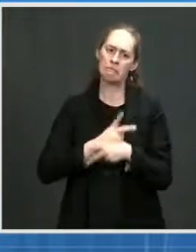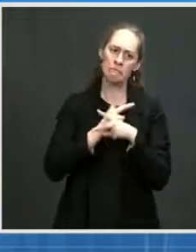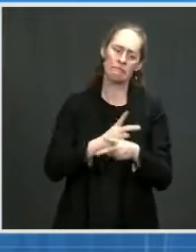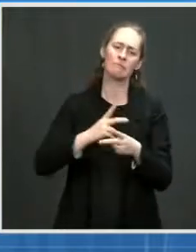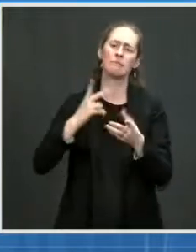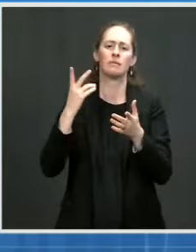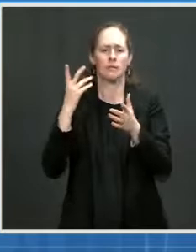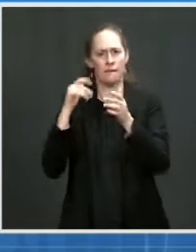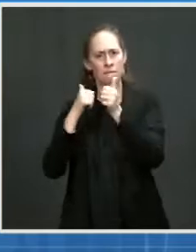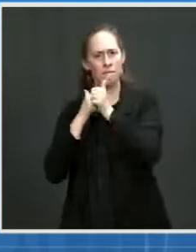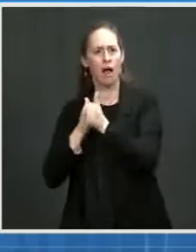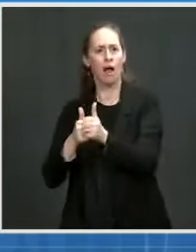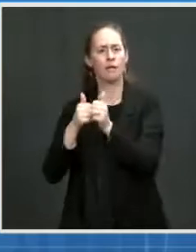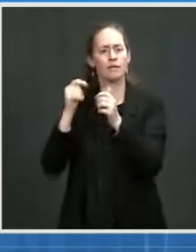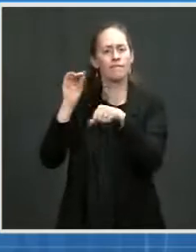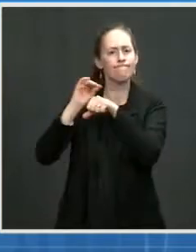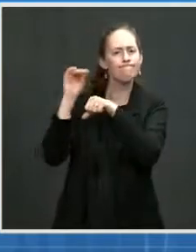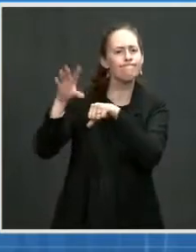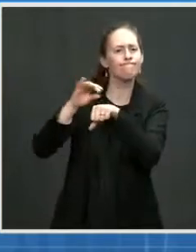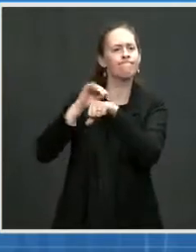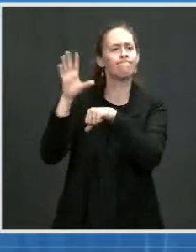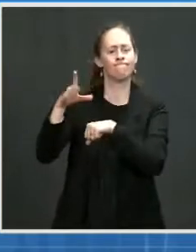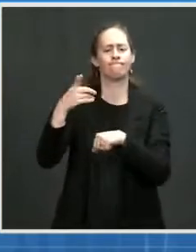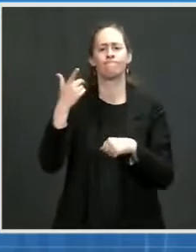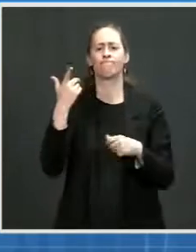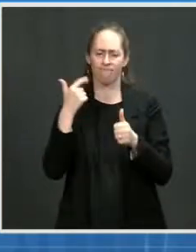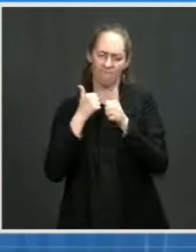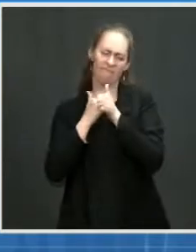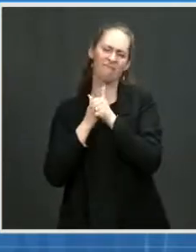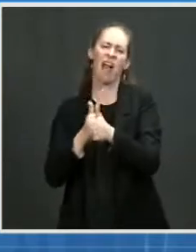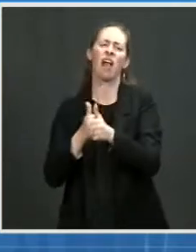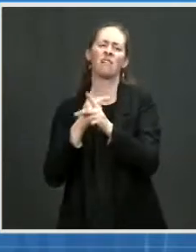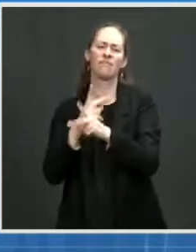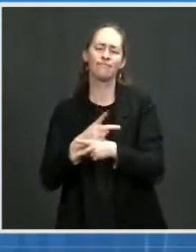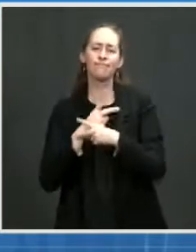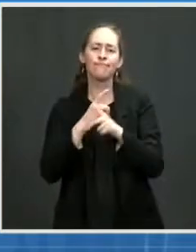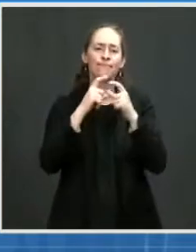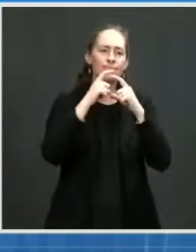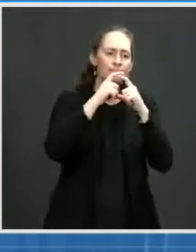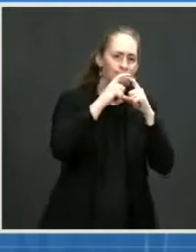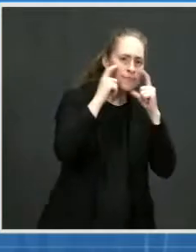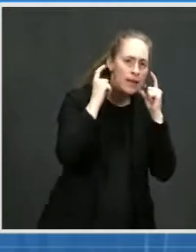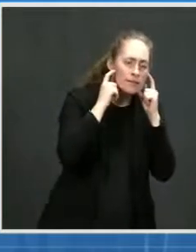our guidance for people who are unvaccinated and, of course, to get vaccinated.